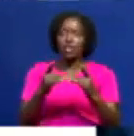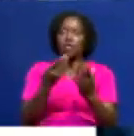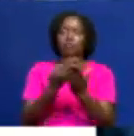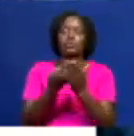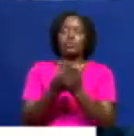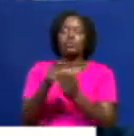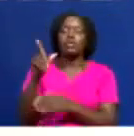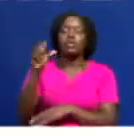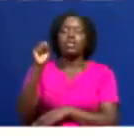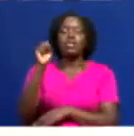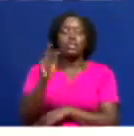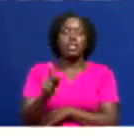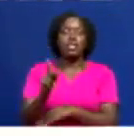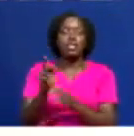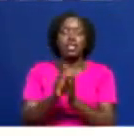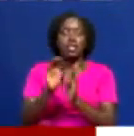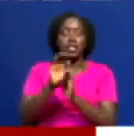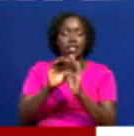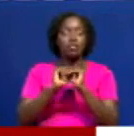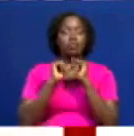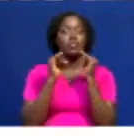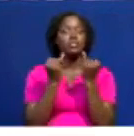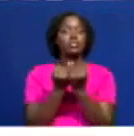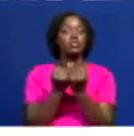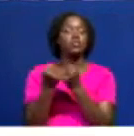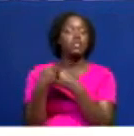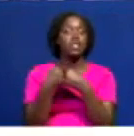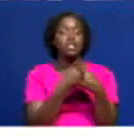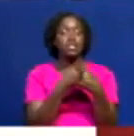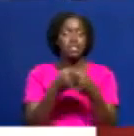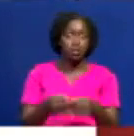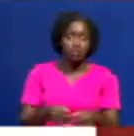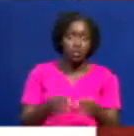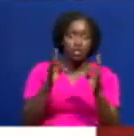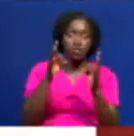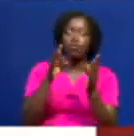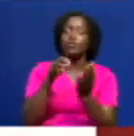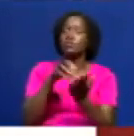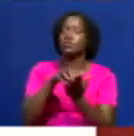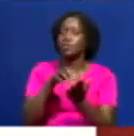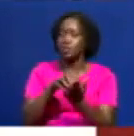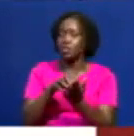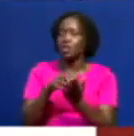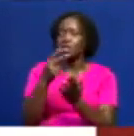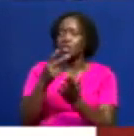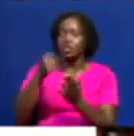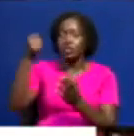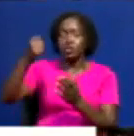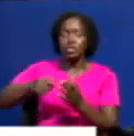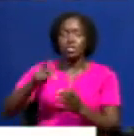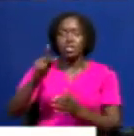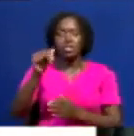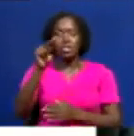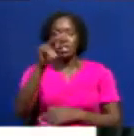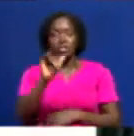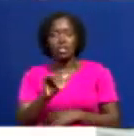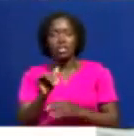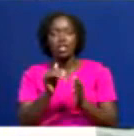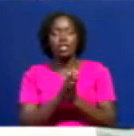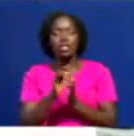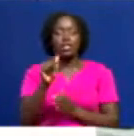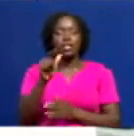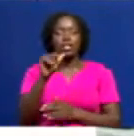the Law Society of Kenya and Katiba Institute challenging the legality of the position, two judges, Kanyi Kimondo and Alim